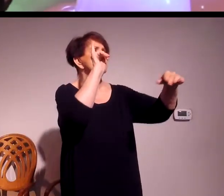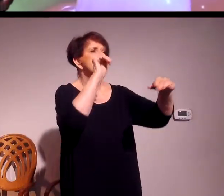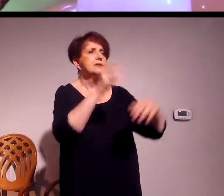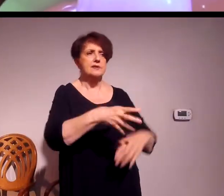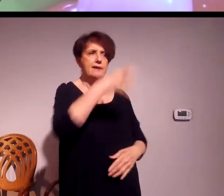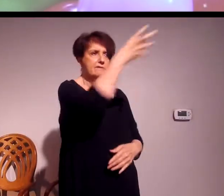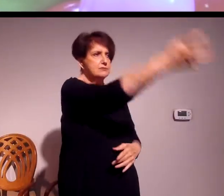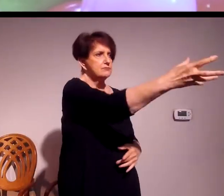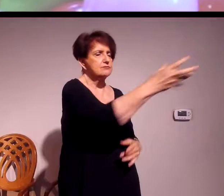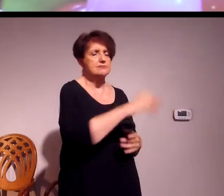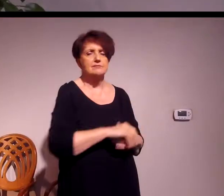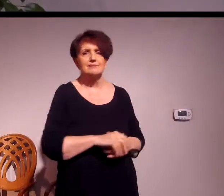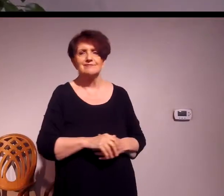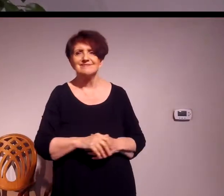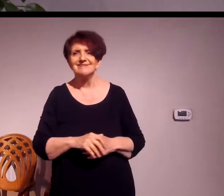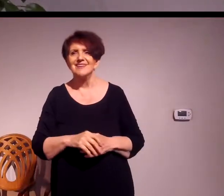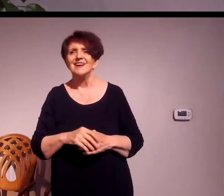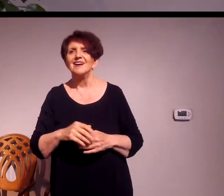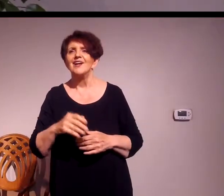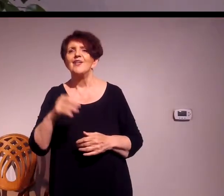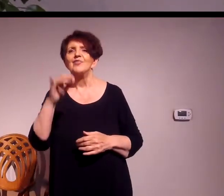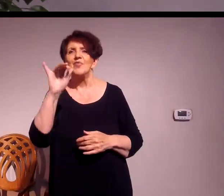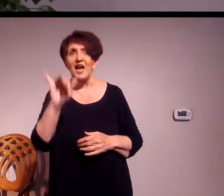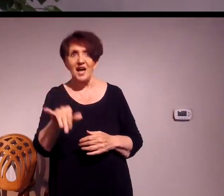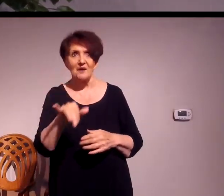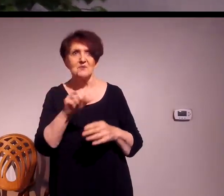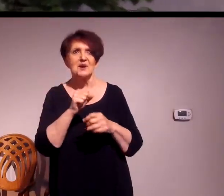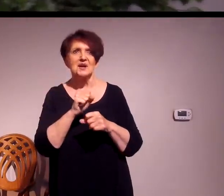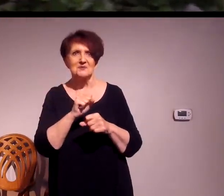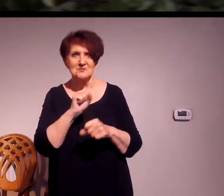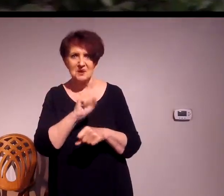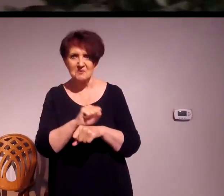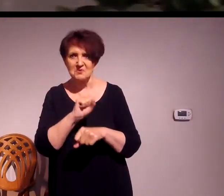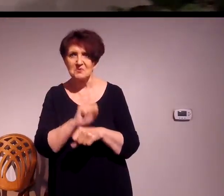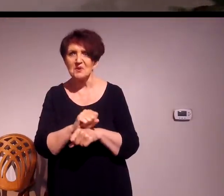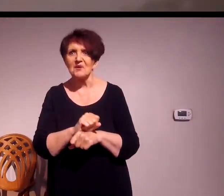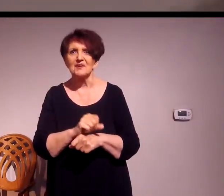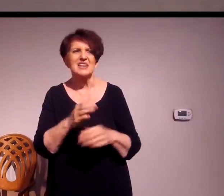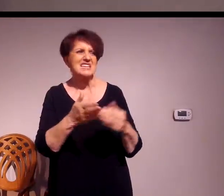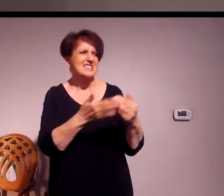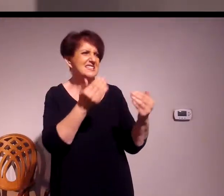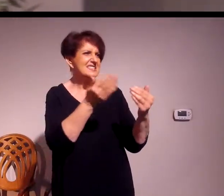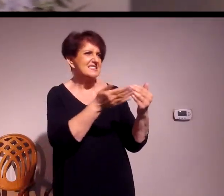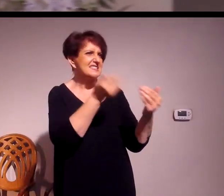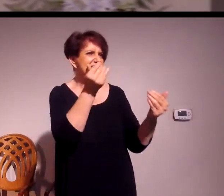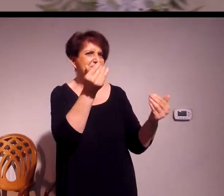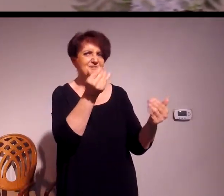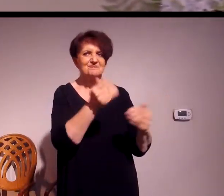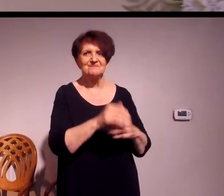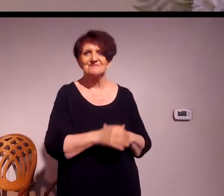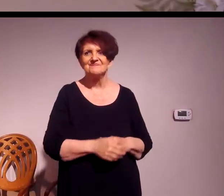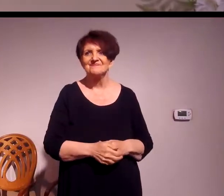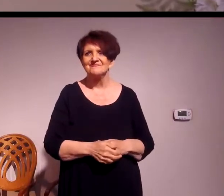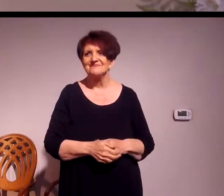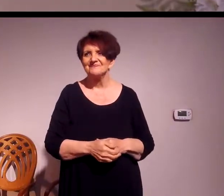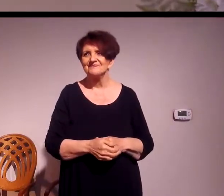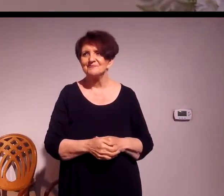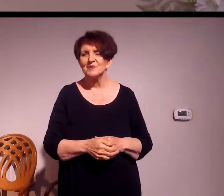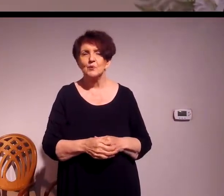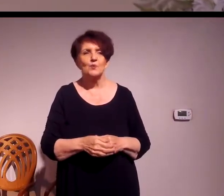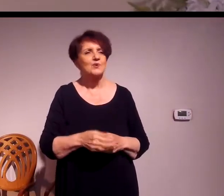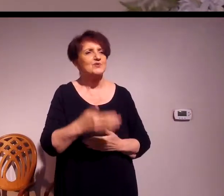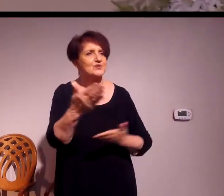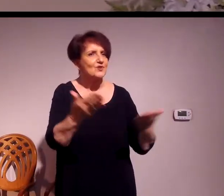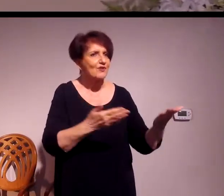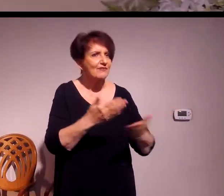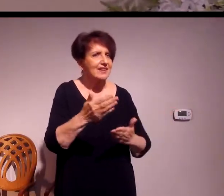them their balloon? Uh-huh. Ah, that way we could do it easily, just like that, right? Because we're serving each other.